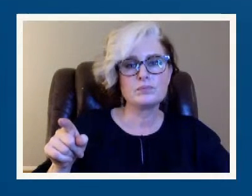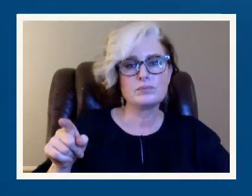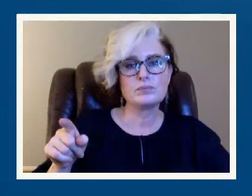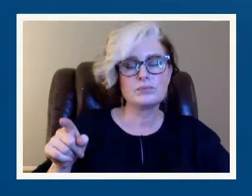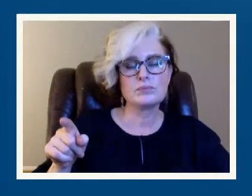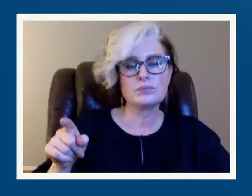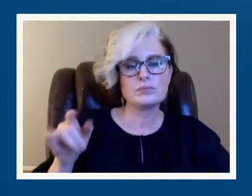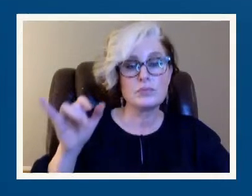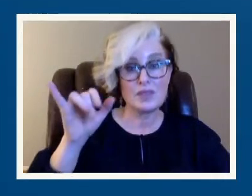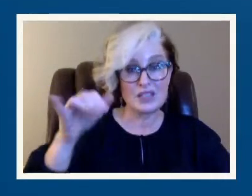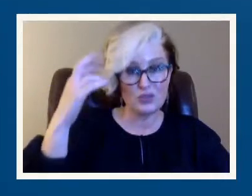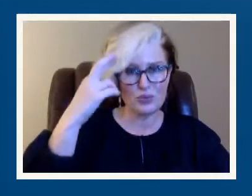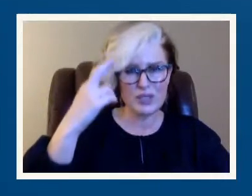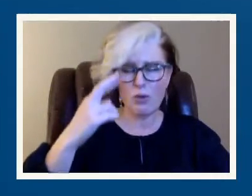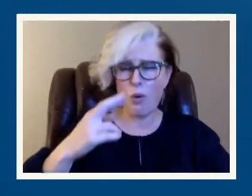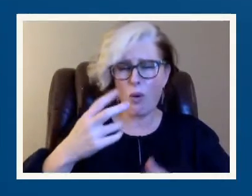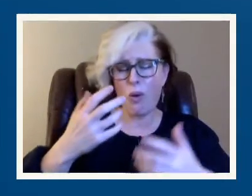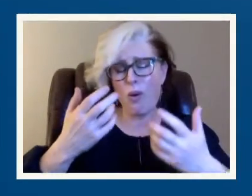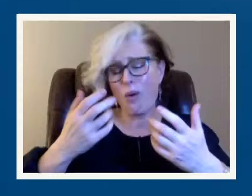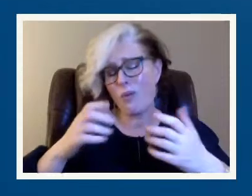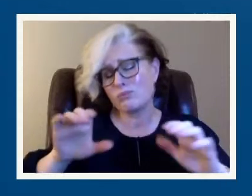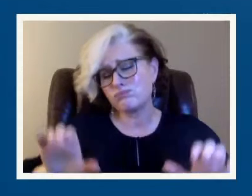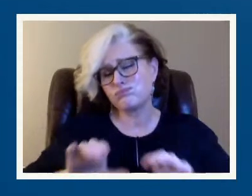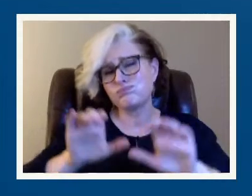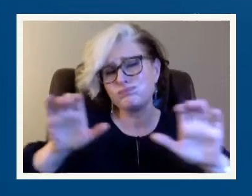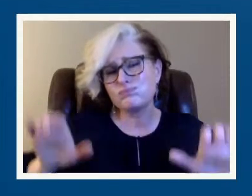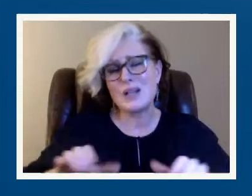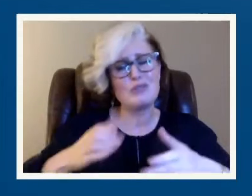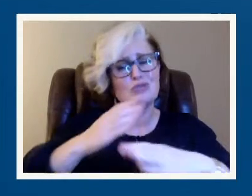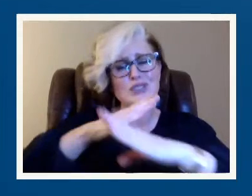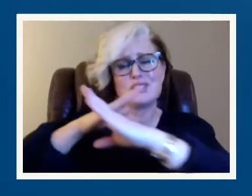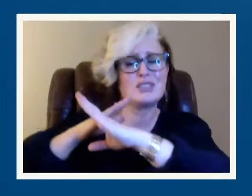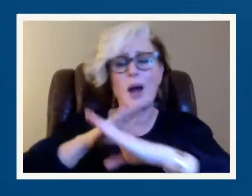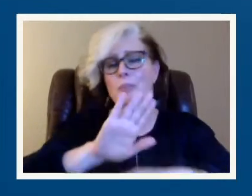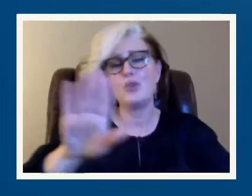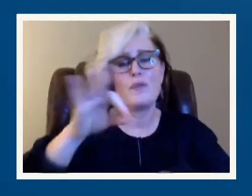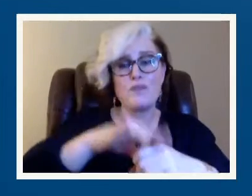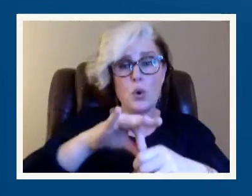And that's why they're doing everything they can to prevent you from voting.